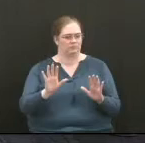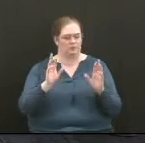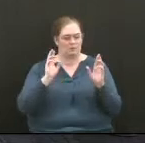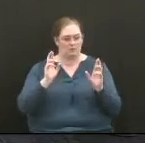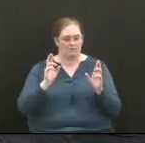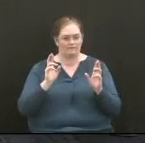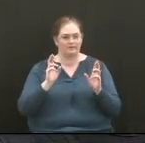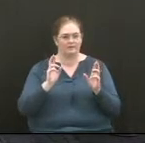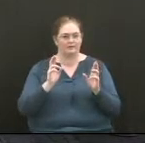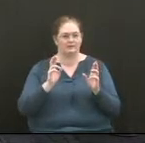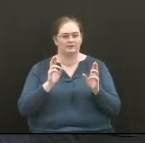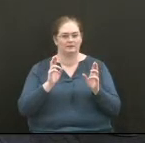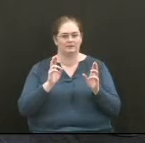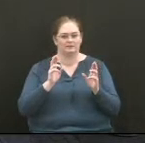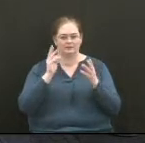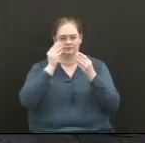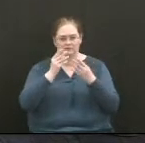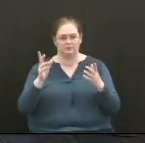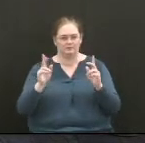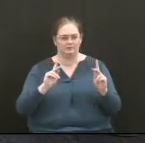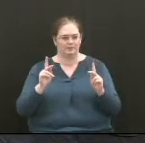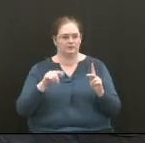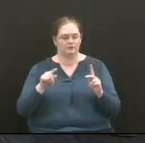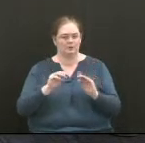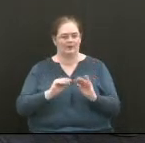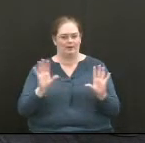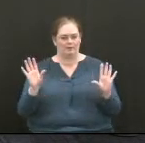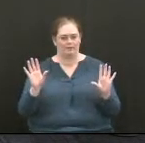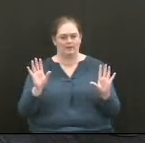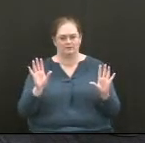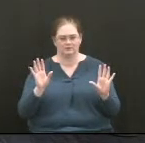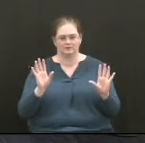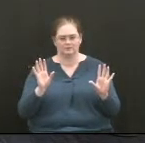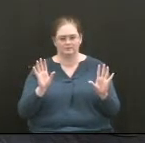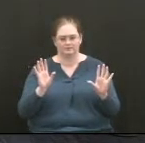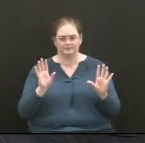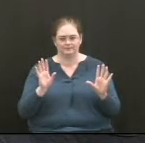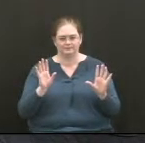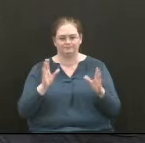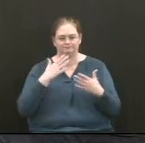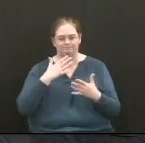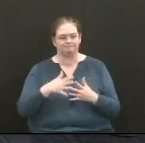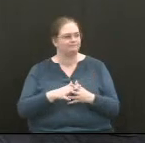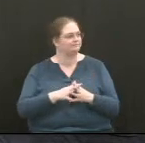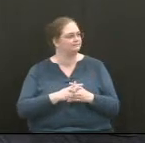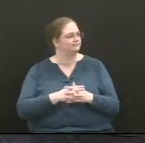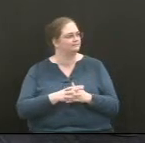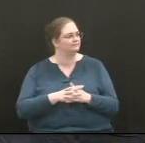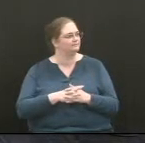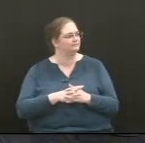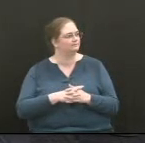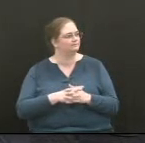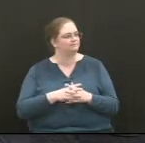getting that news out to people so that clarifies any confusion. So thank you. Thank you. Commissioner